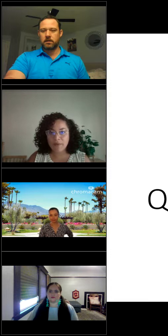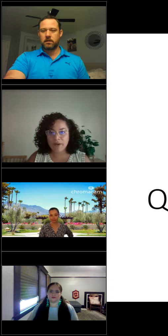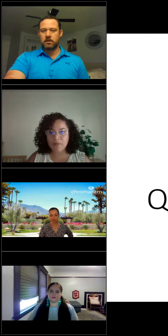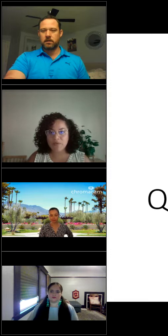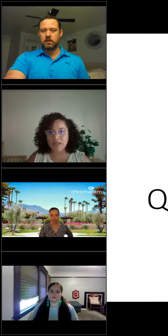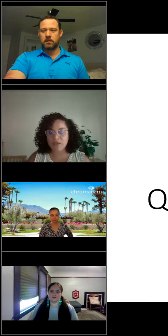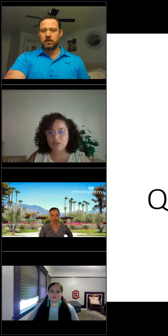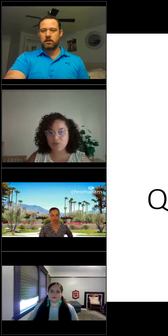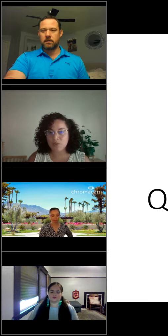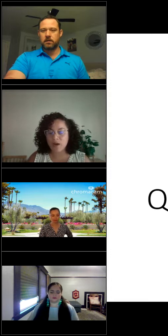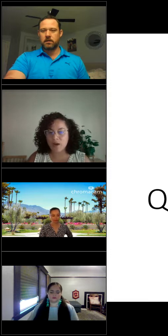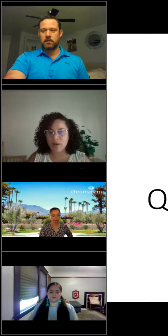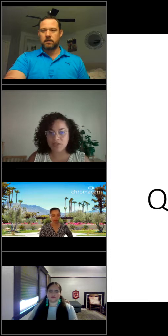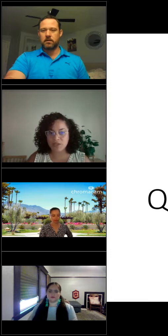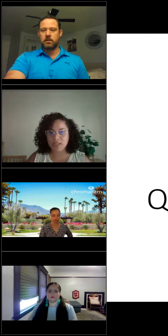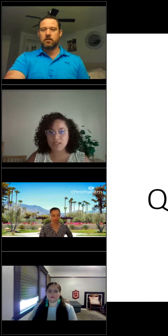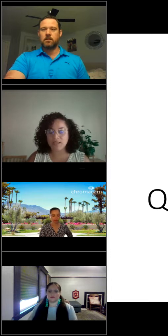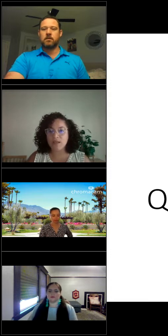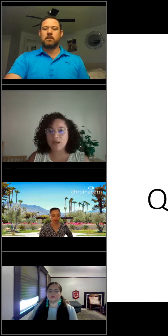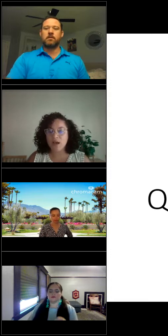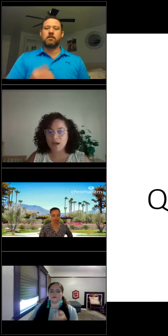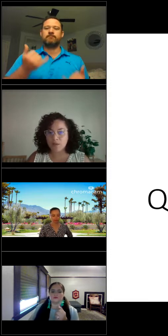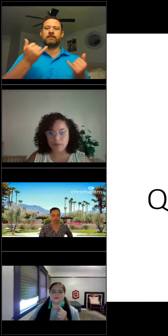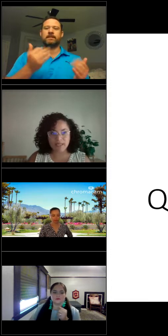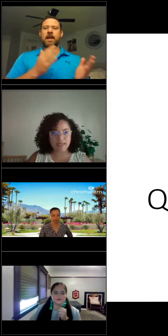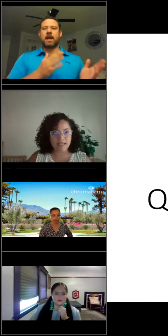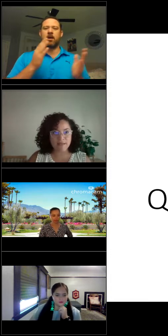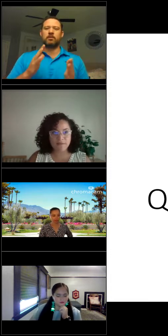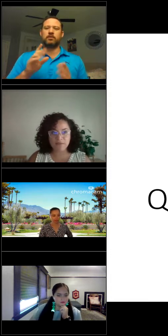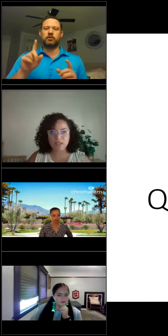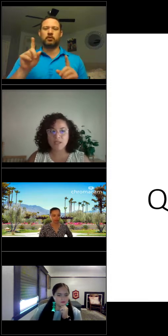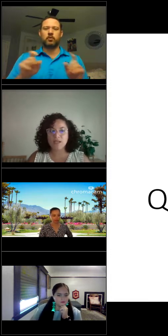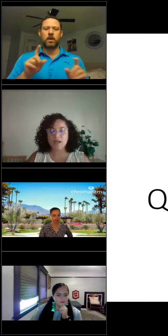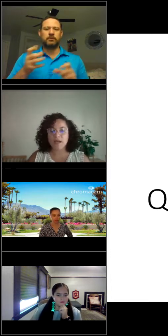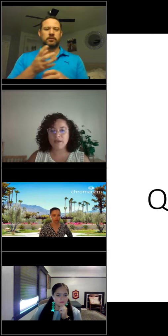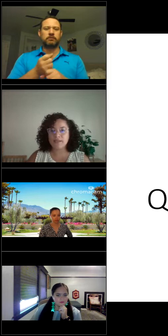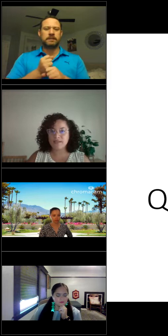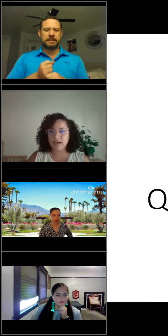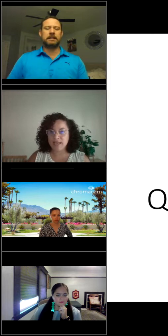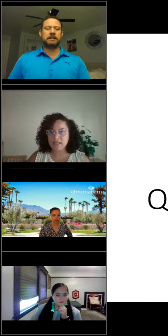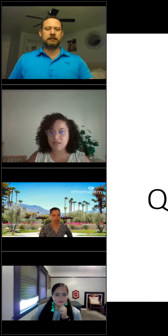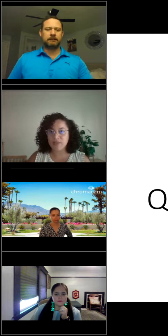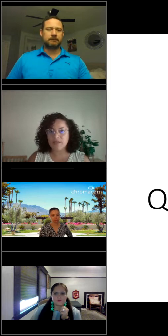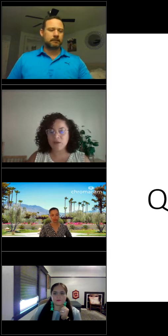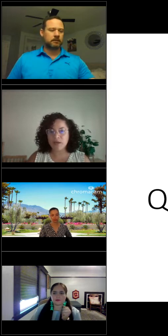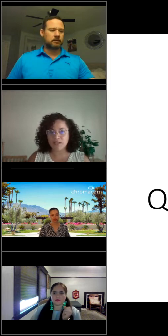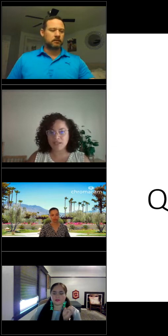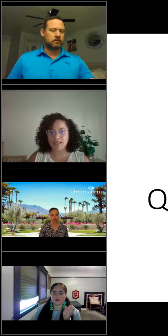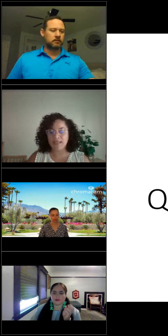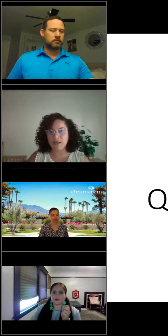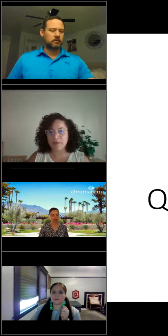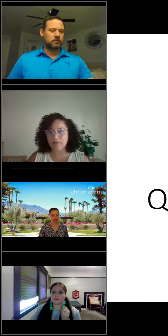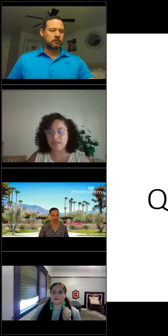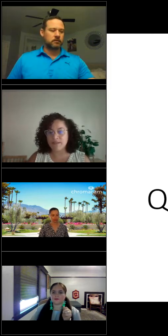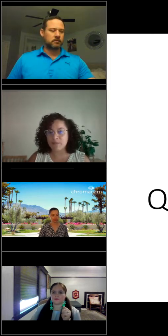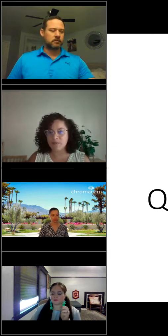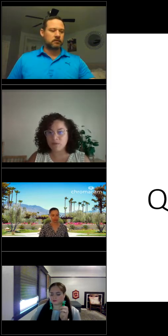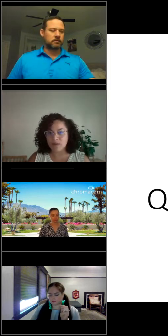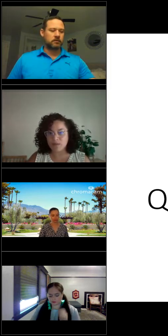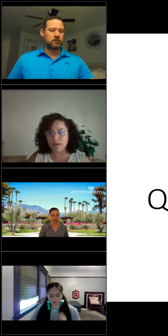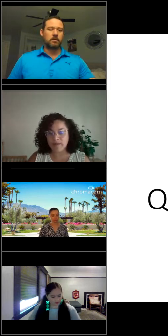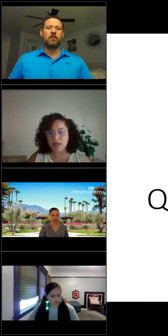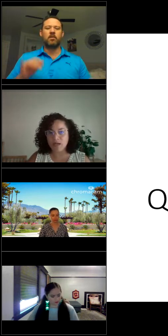So now we're going to move into our questions received slide. So these are questions, again, that we